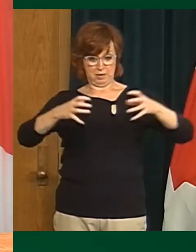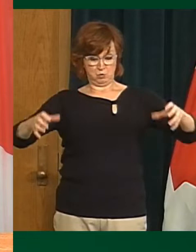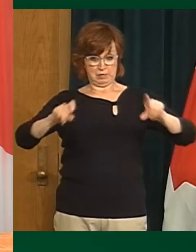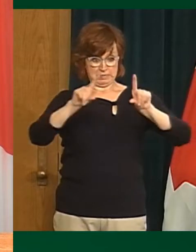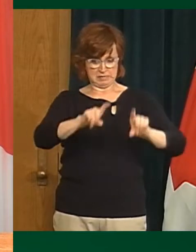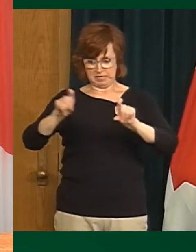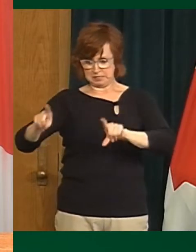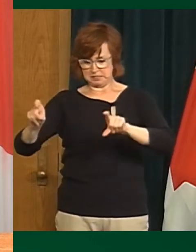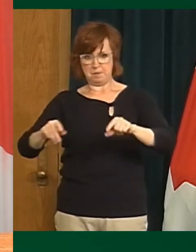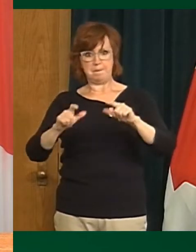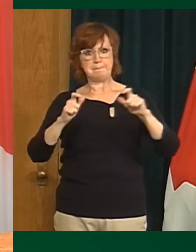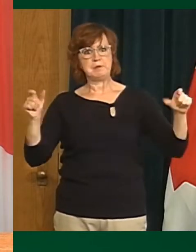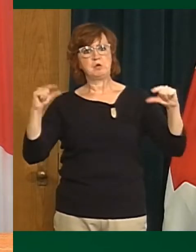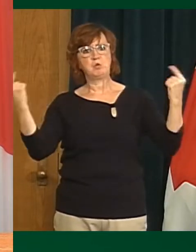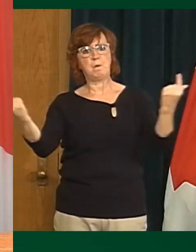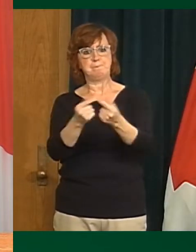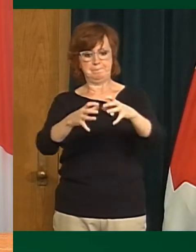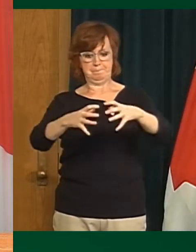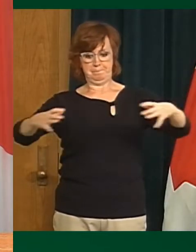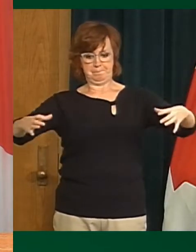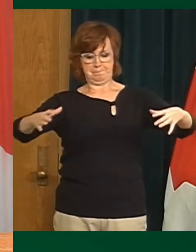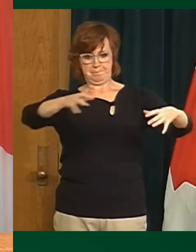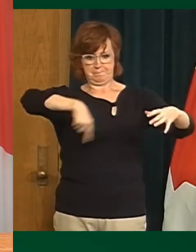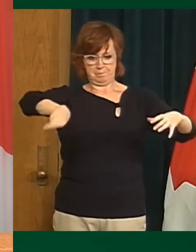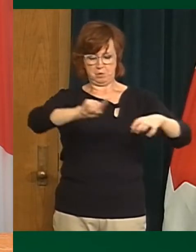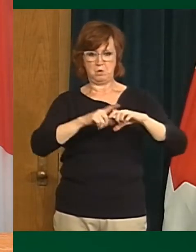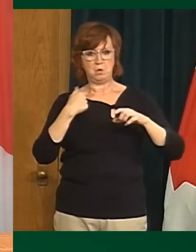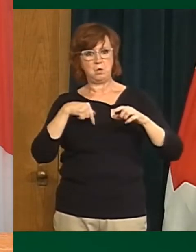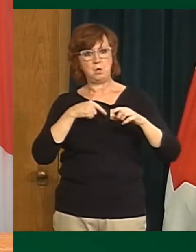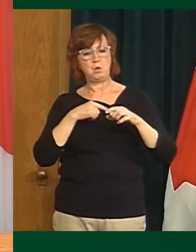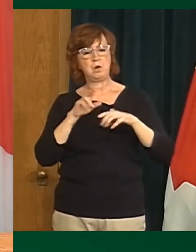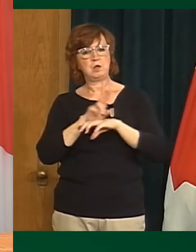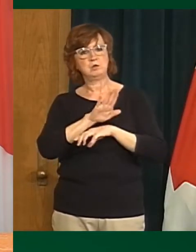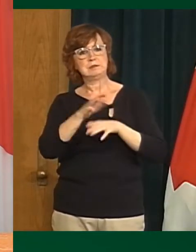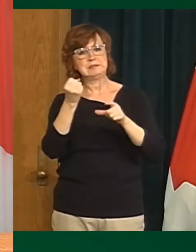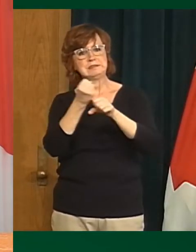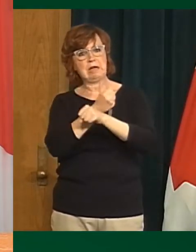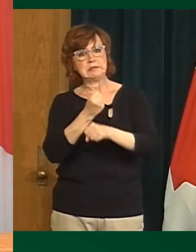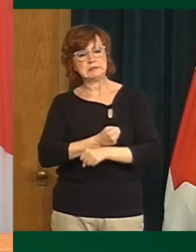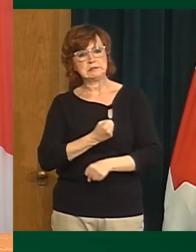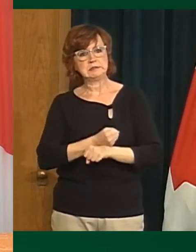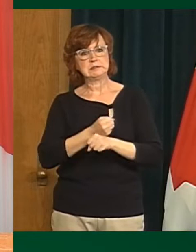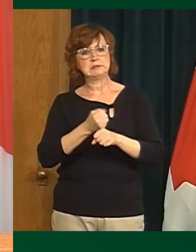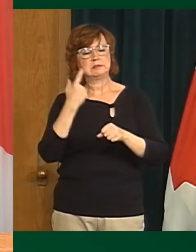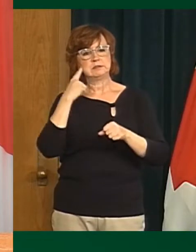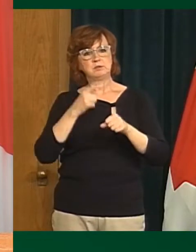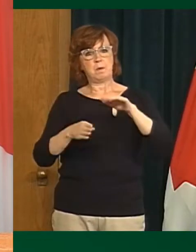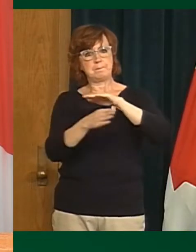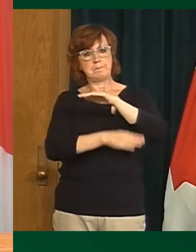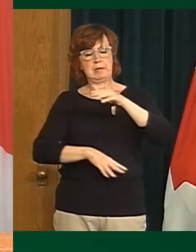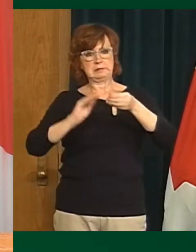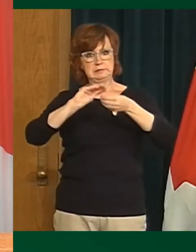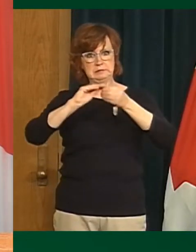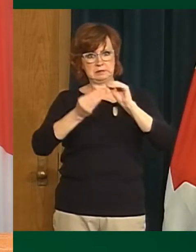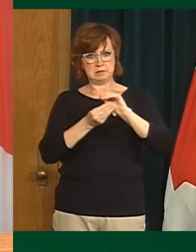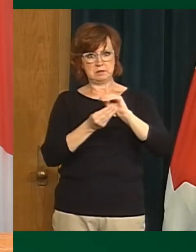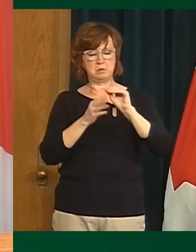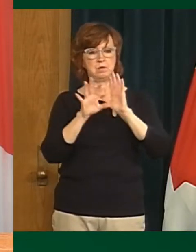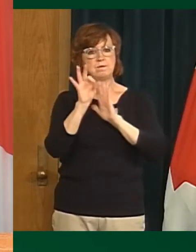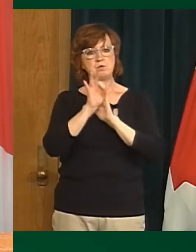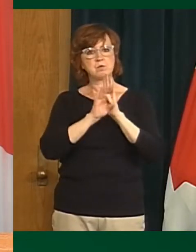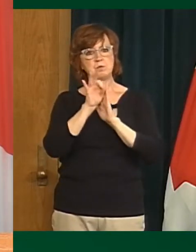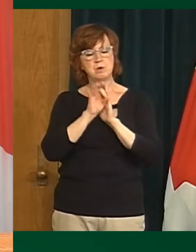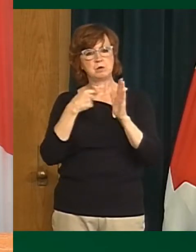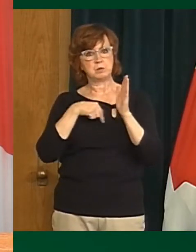to know for future reference. What is the threshold over which you start finding more people? I think that is the kind of detailed analysis we'll have to continue